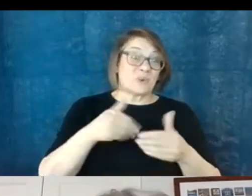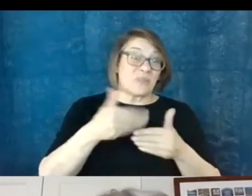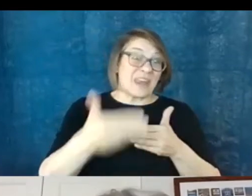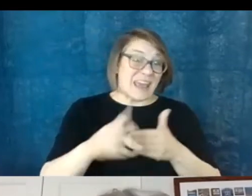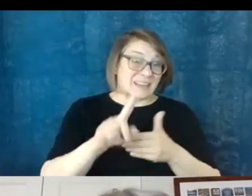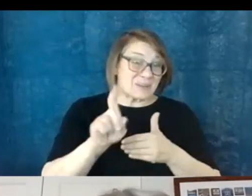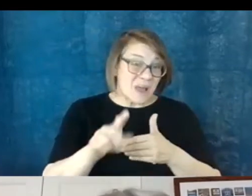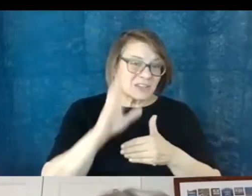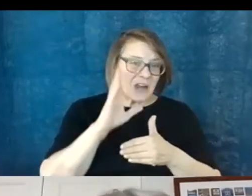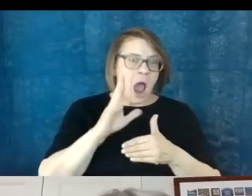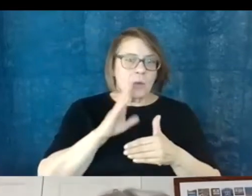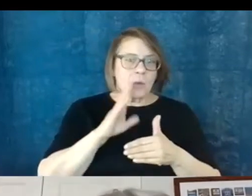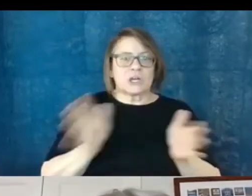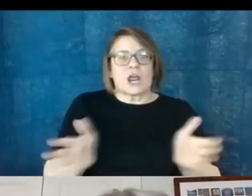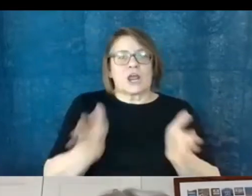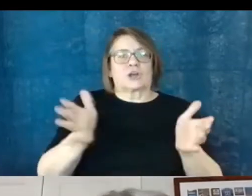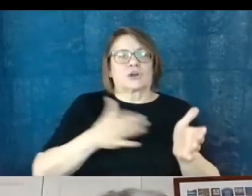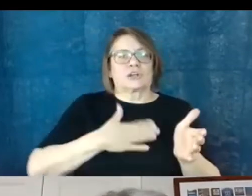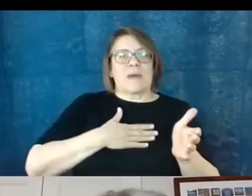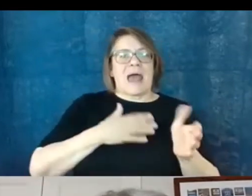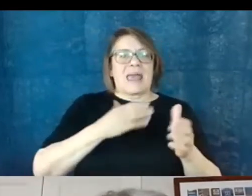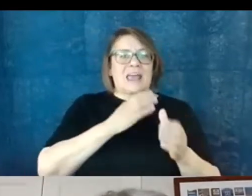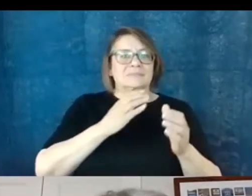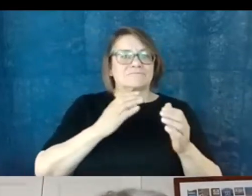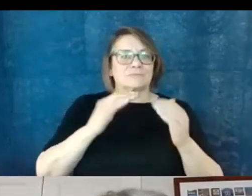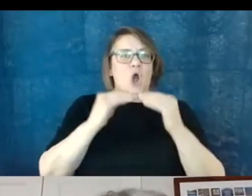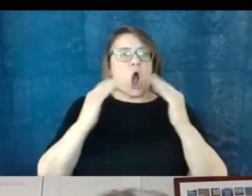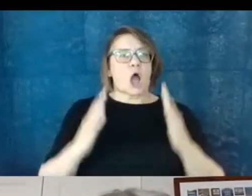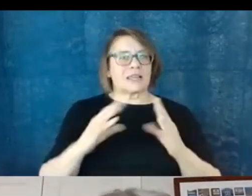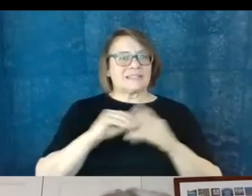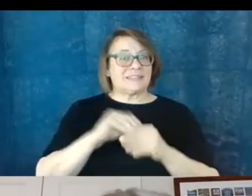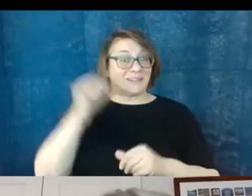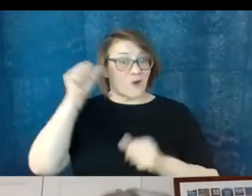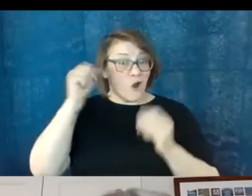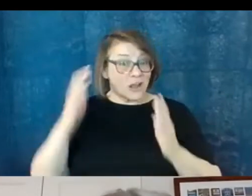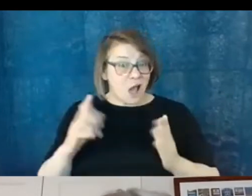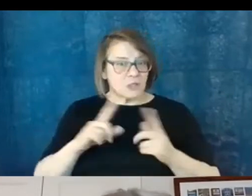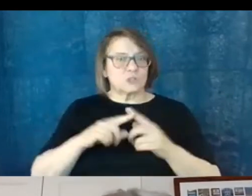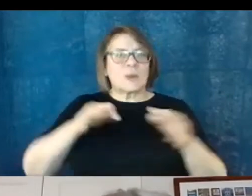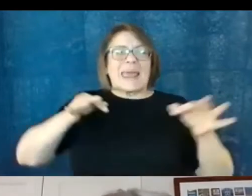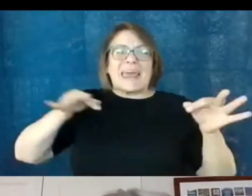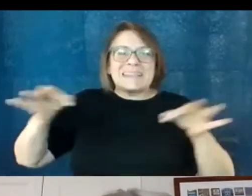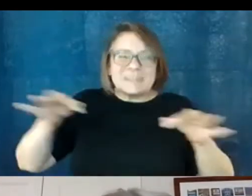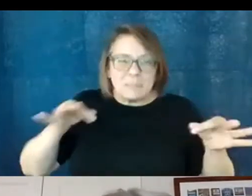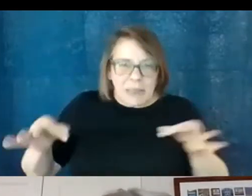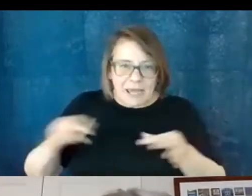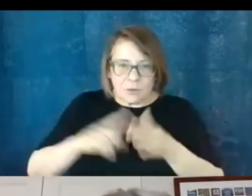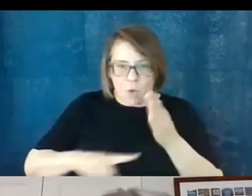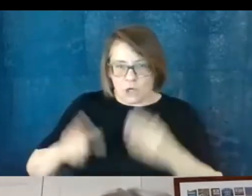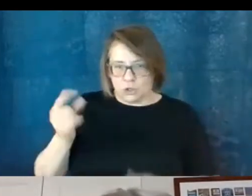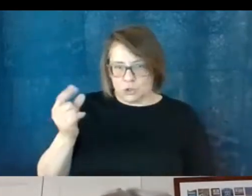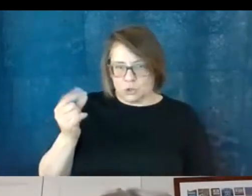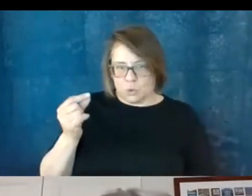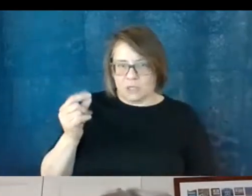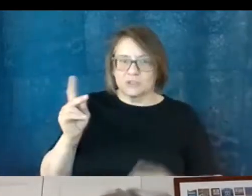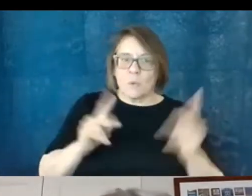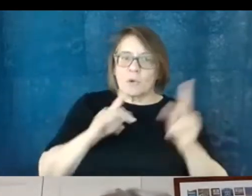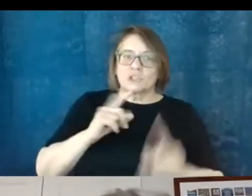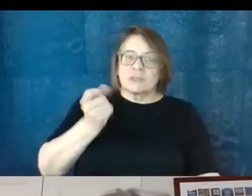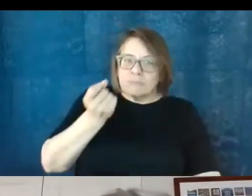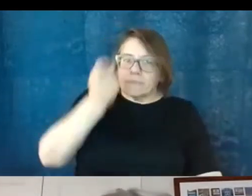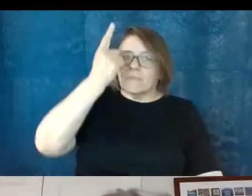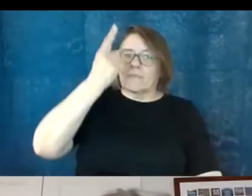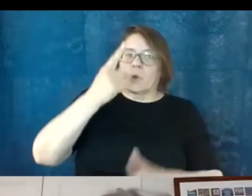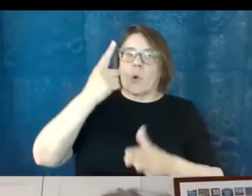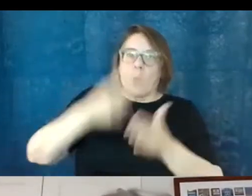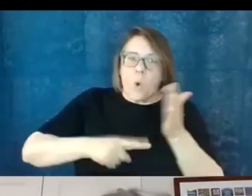definitely encourage my colleagues in audiology to explain what you're doing so that people understand what their hearing